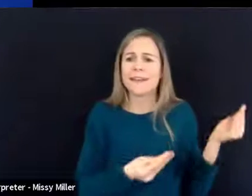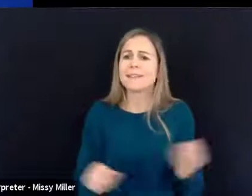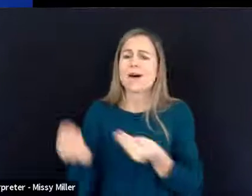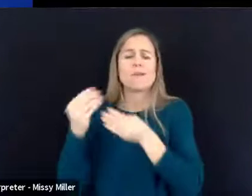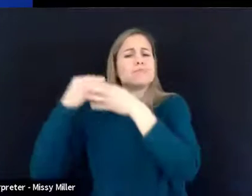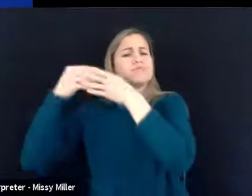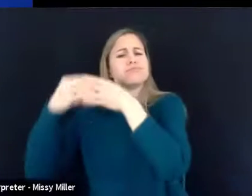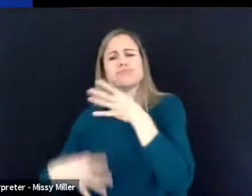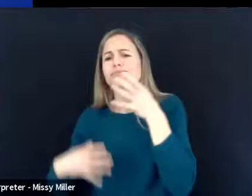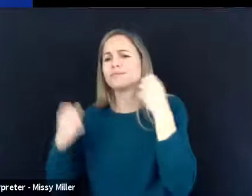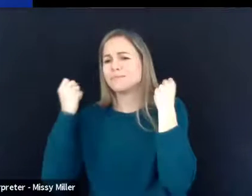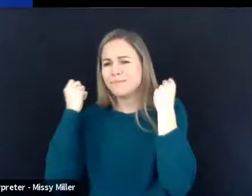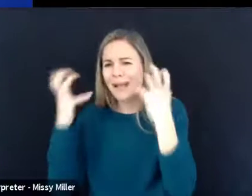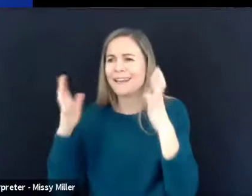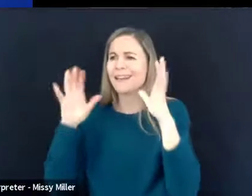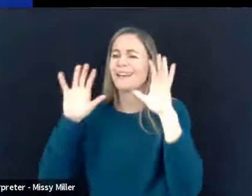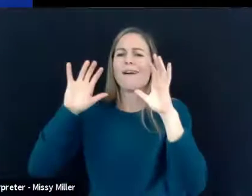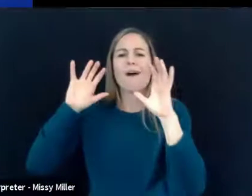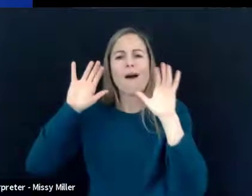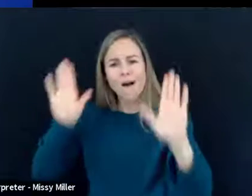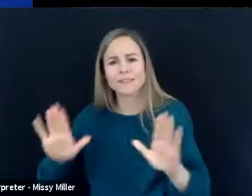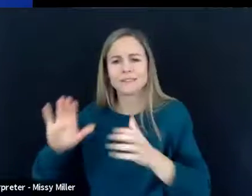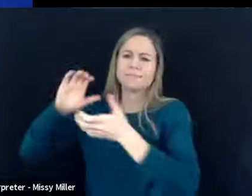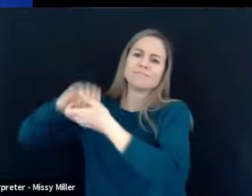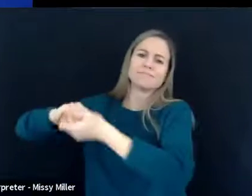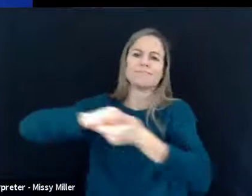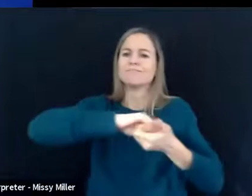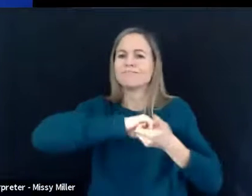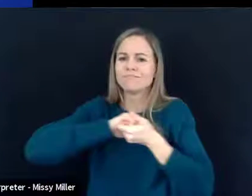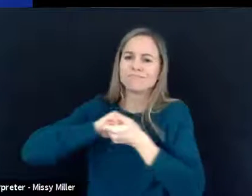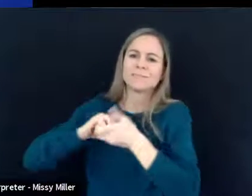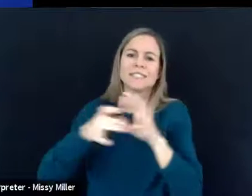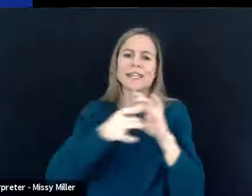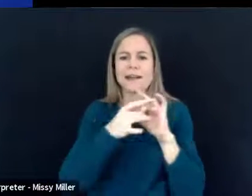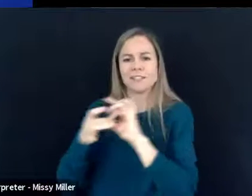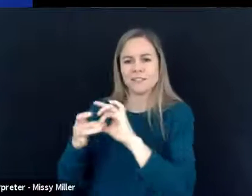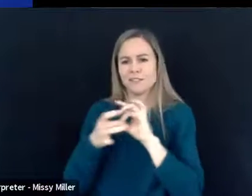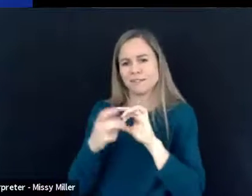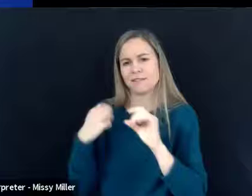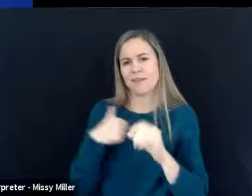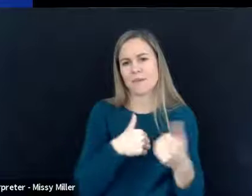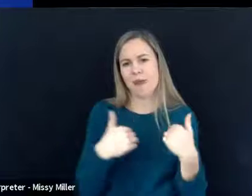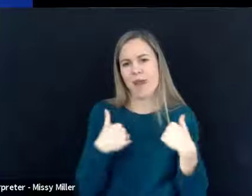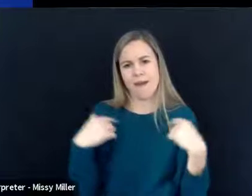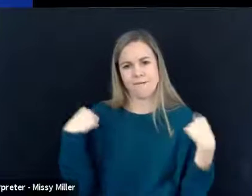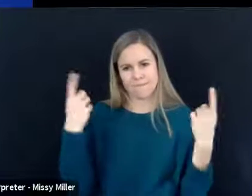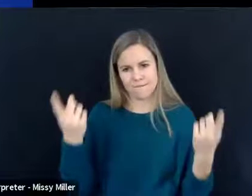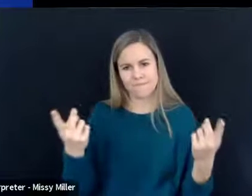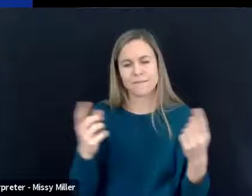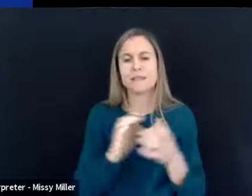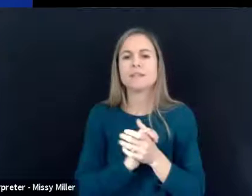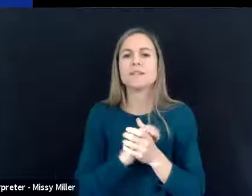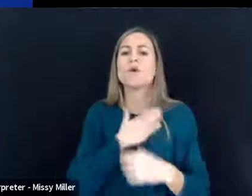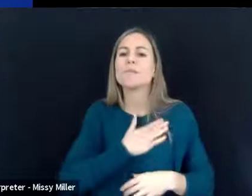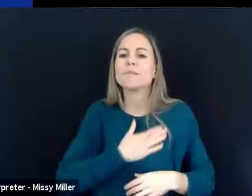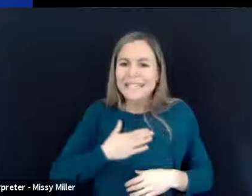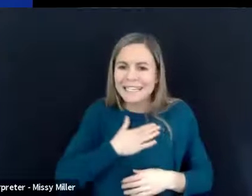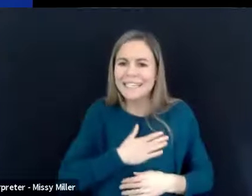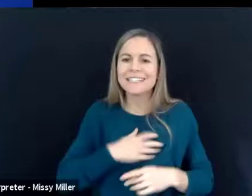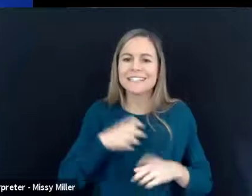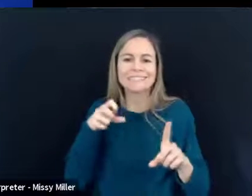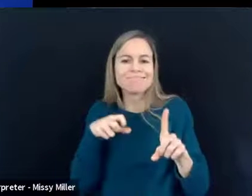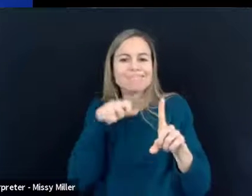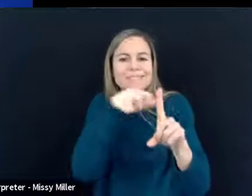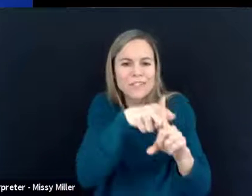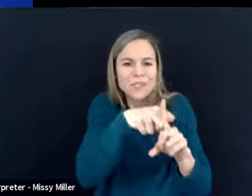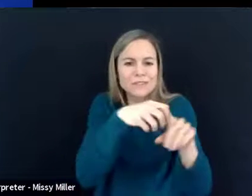many great connections that Megan and Susan have informed everybody of. Please utilize these